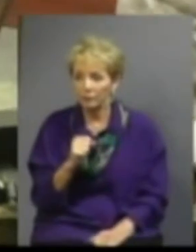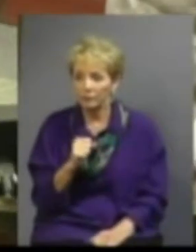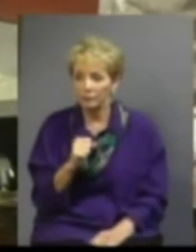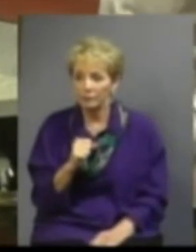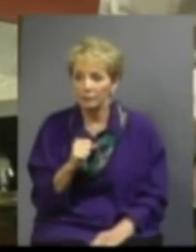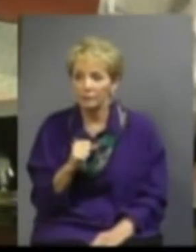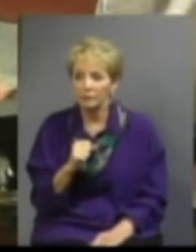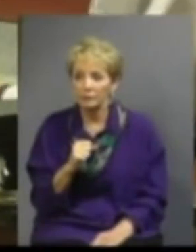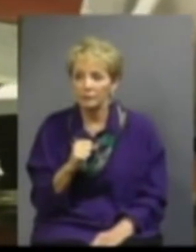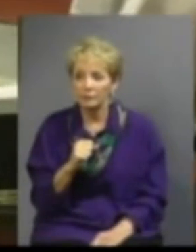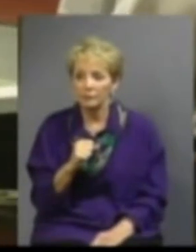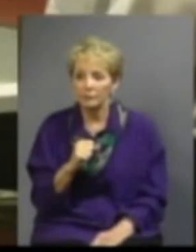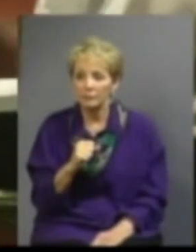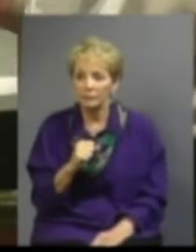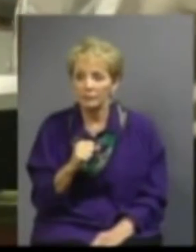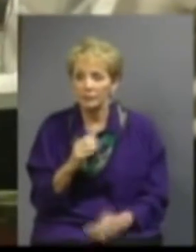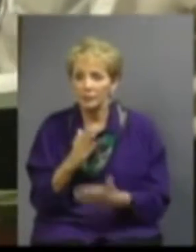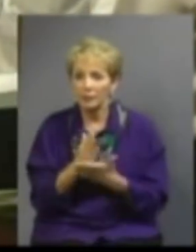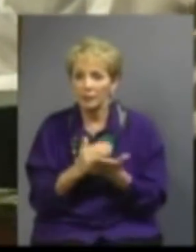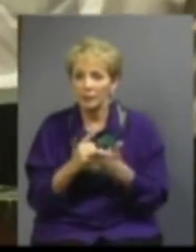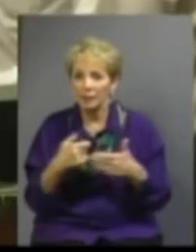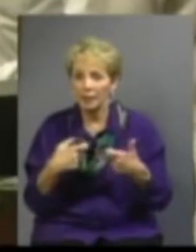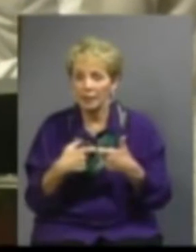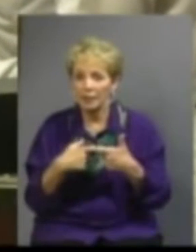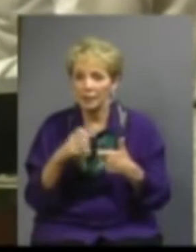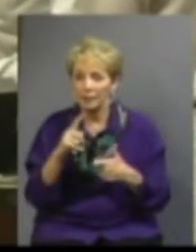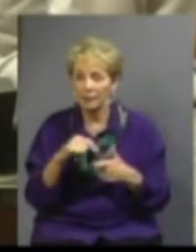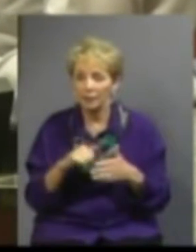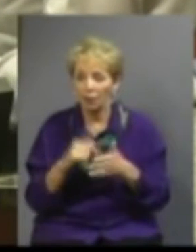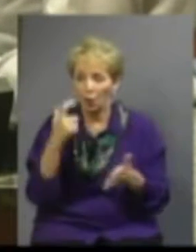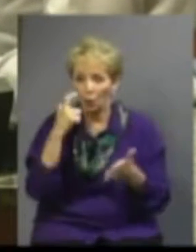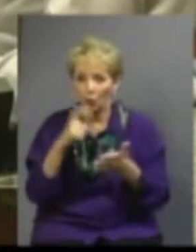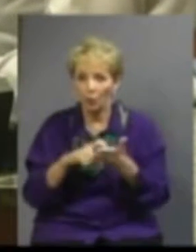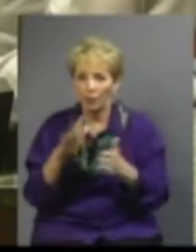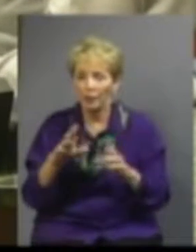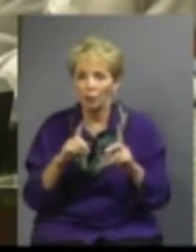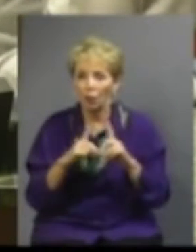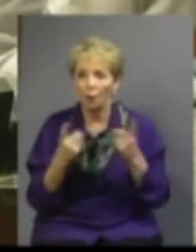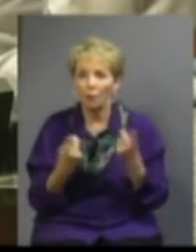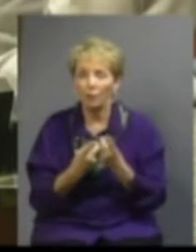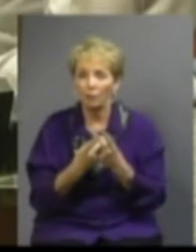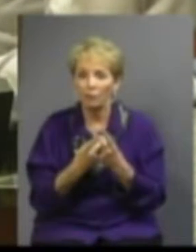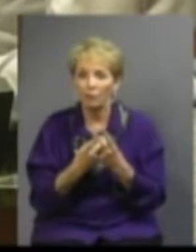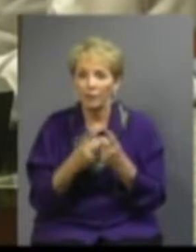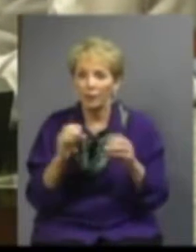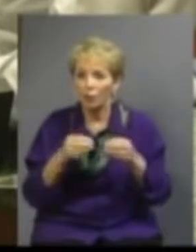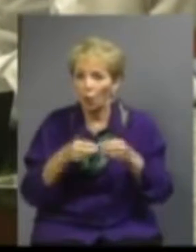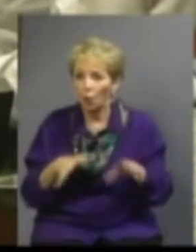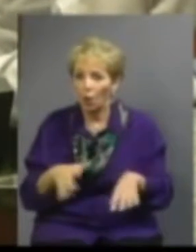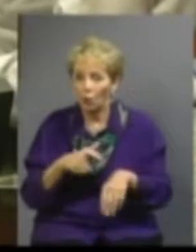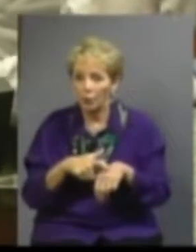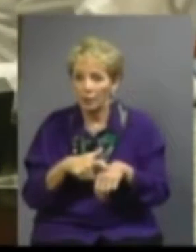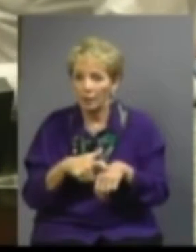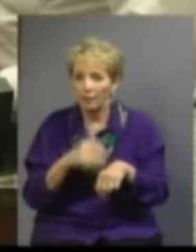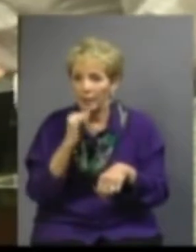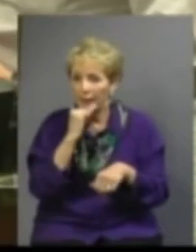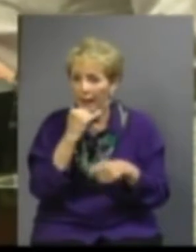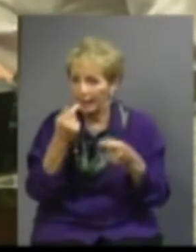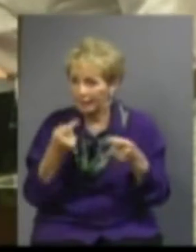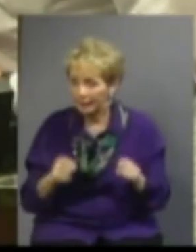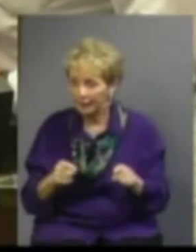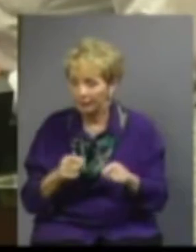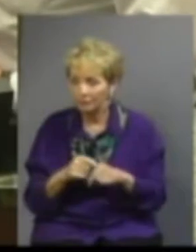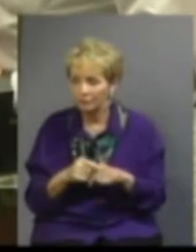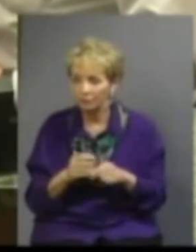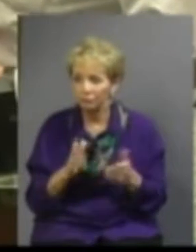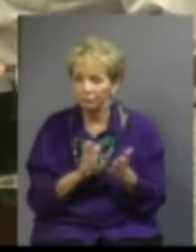for, on behalf of Electric Cities, recognize his department for no lost time accidents in 2014. Thank you, Jeff. Thank you,